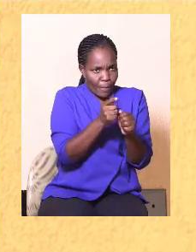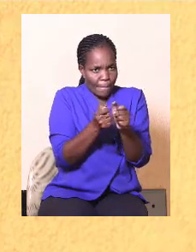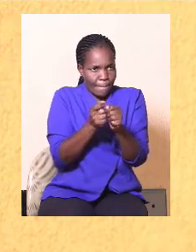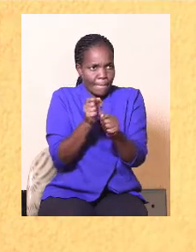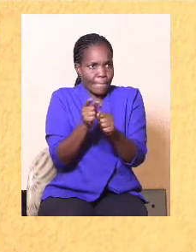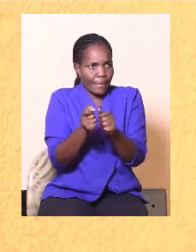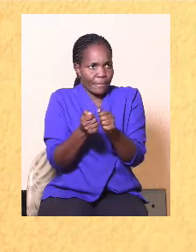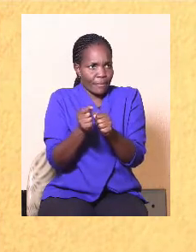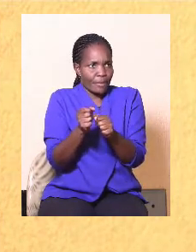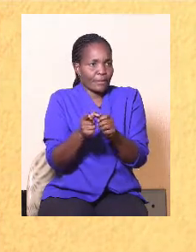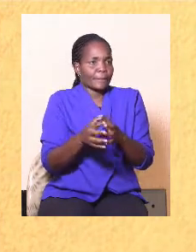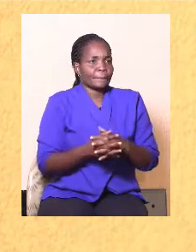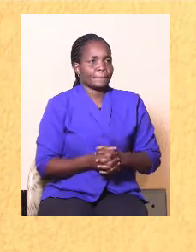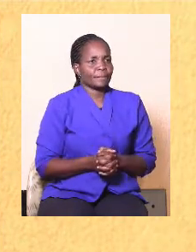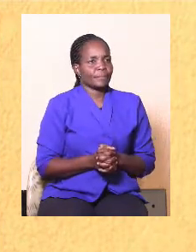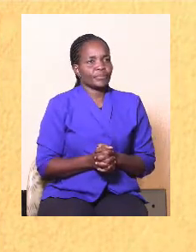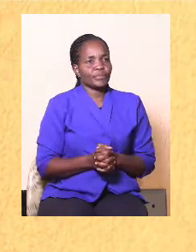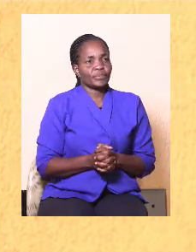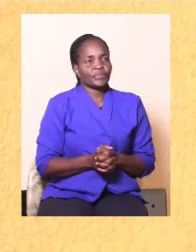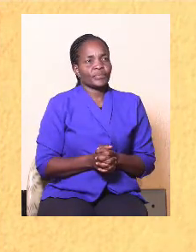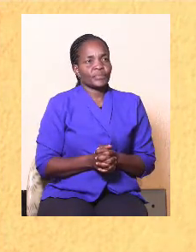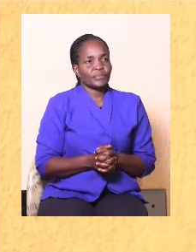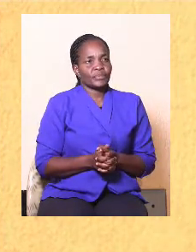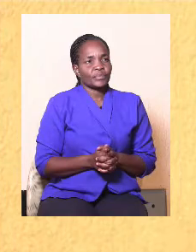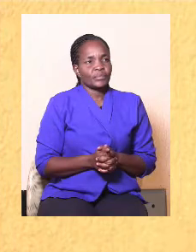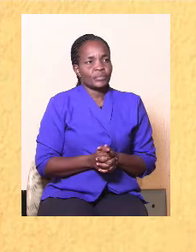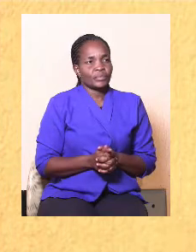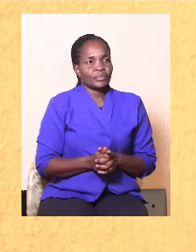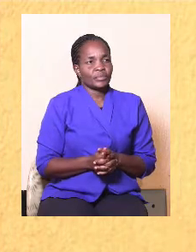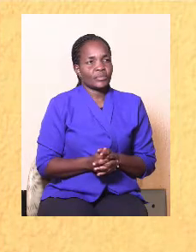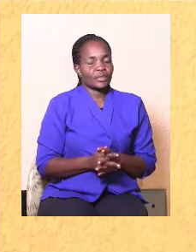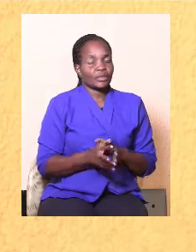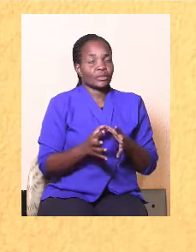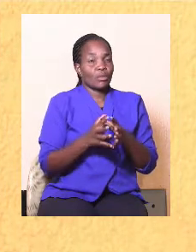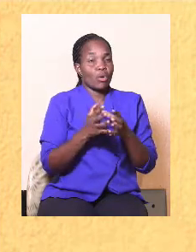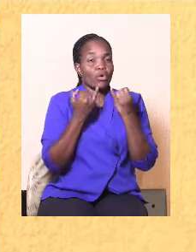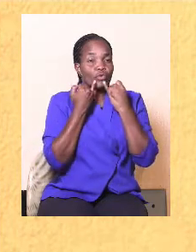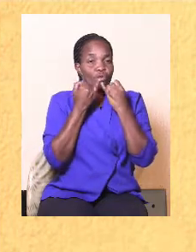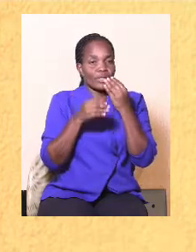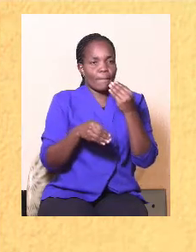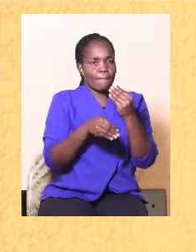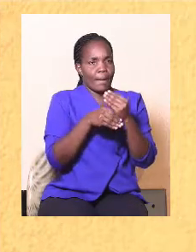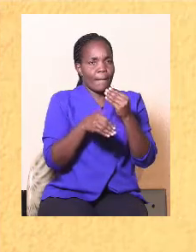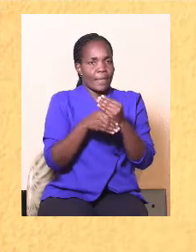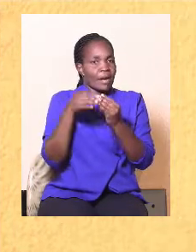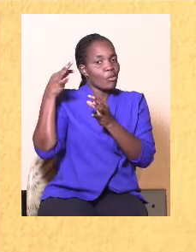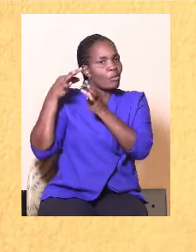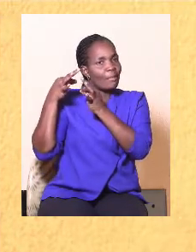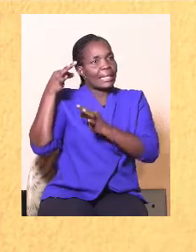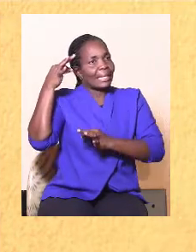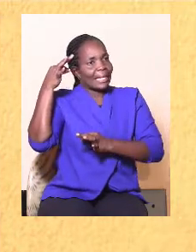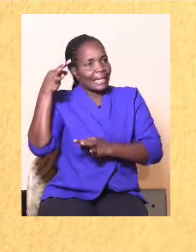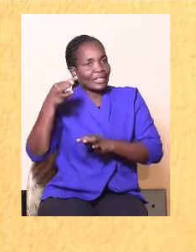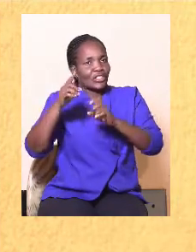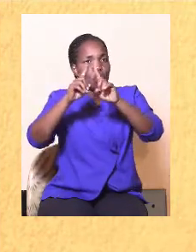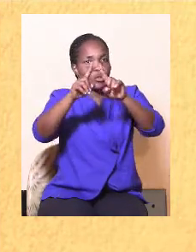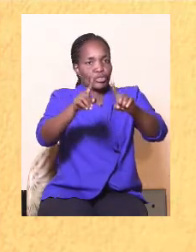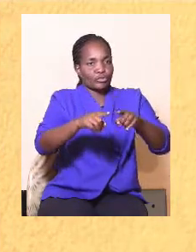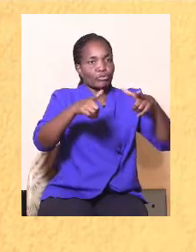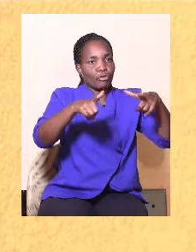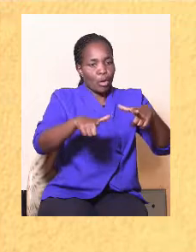what I have just explained to you. There will be more detailed information that will be provided through our radio stations. It will